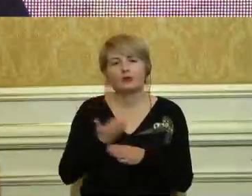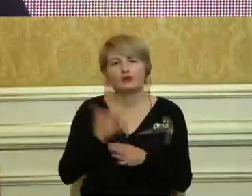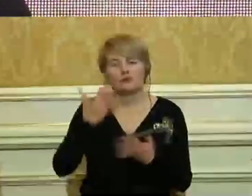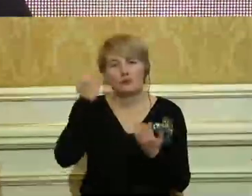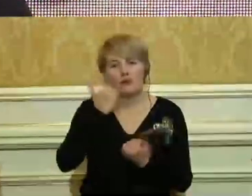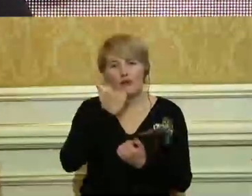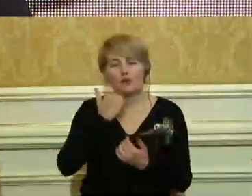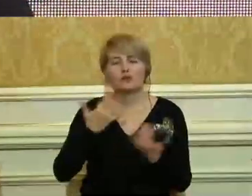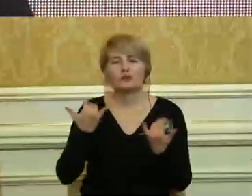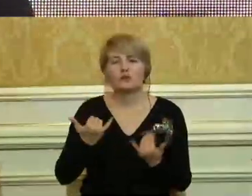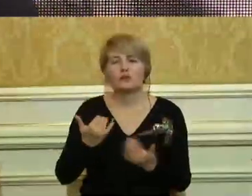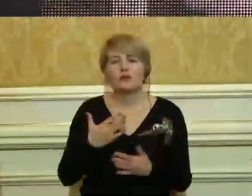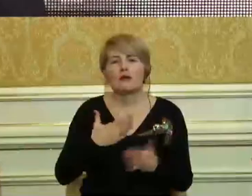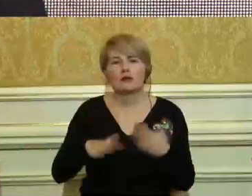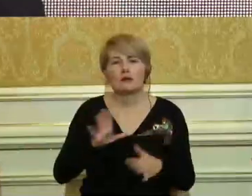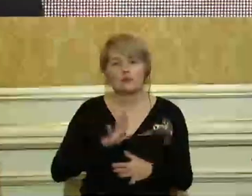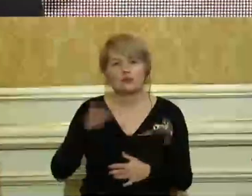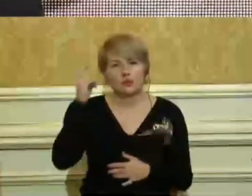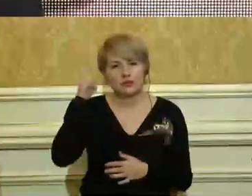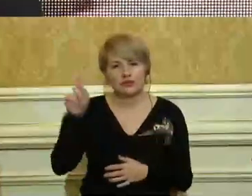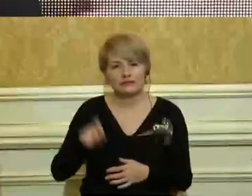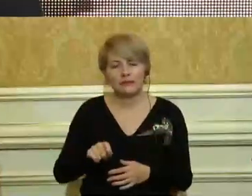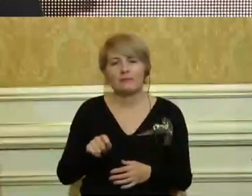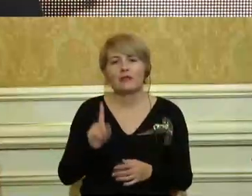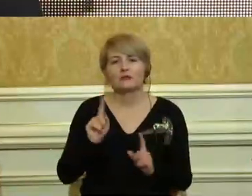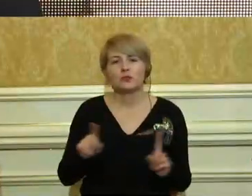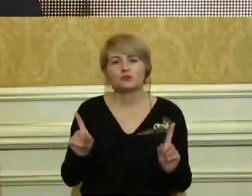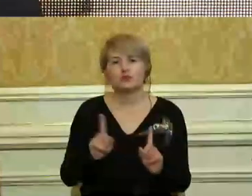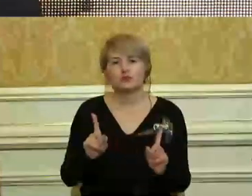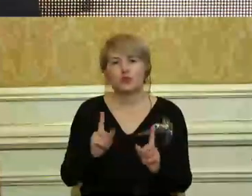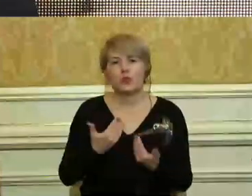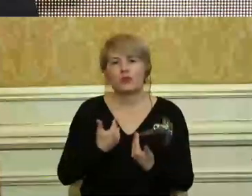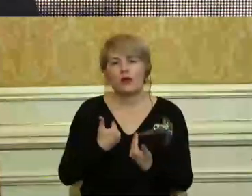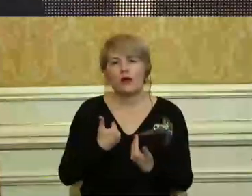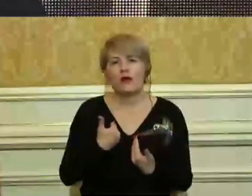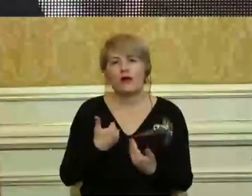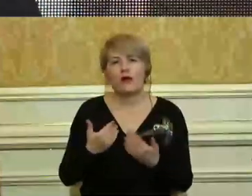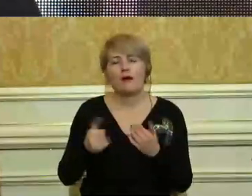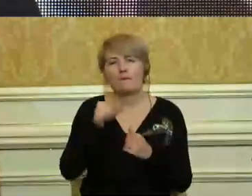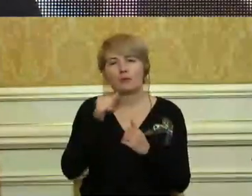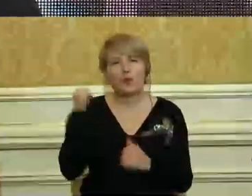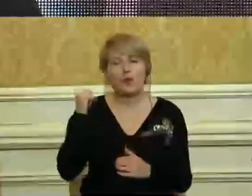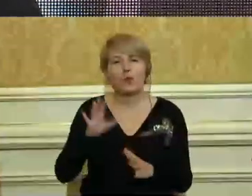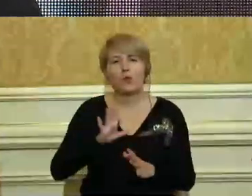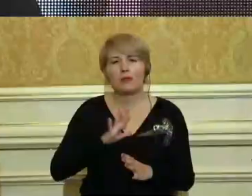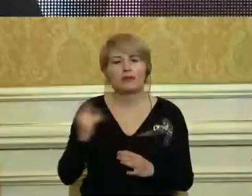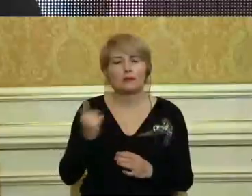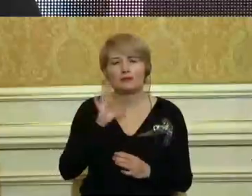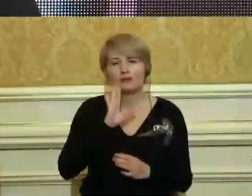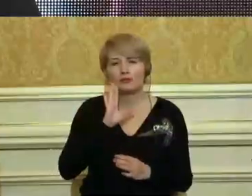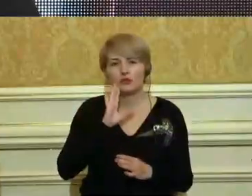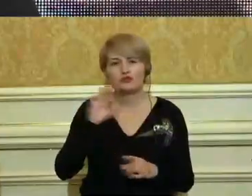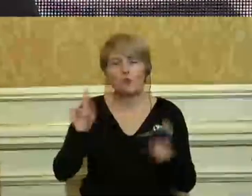glad to be here in Kiev again, because I was here for the first Ukrainian Women's Congress last year. And I was here very